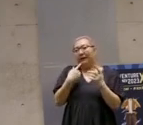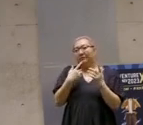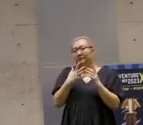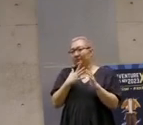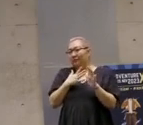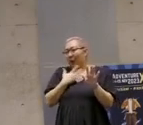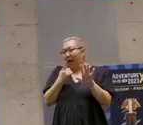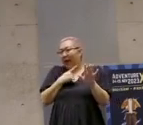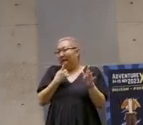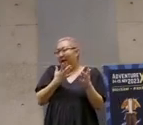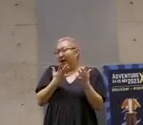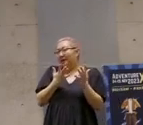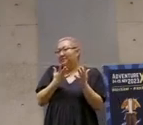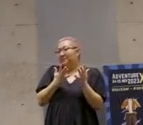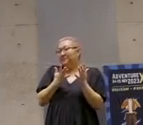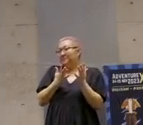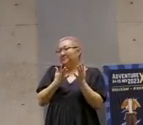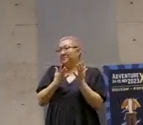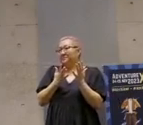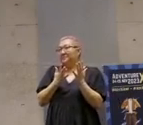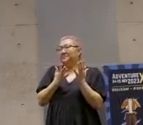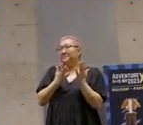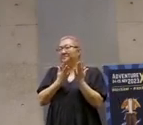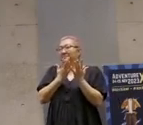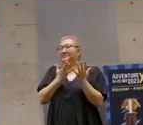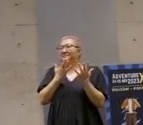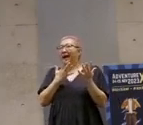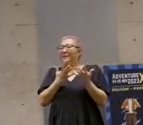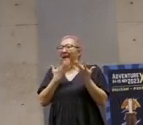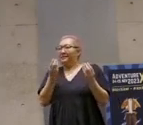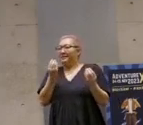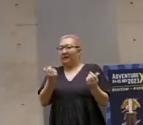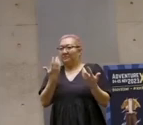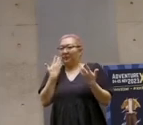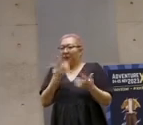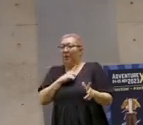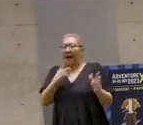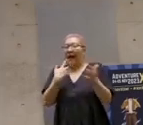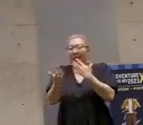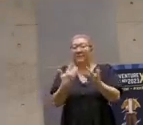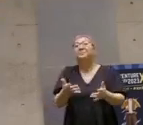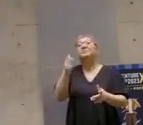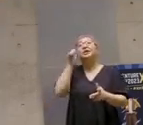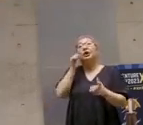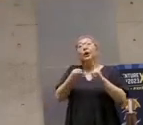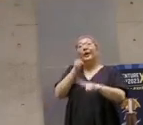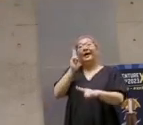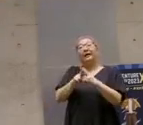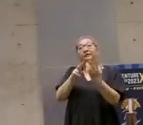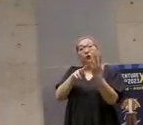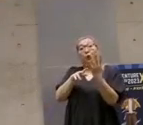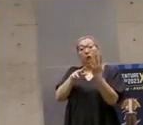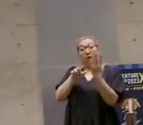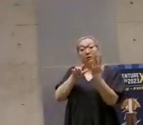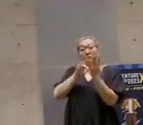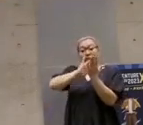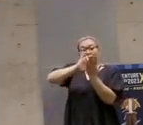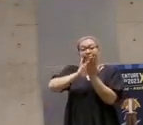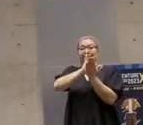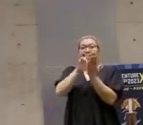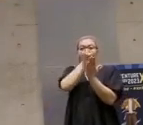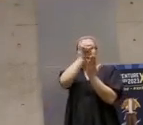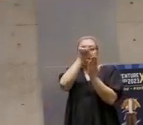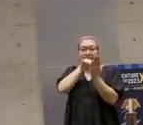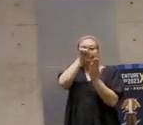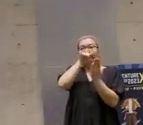came up. Click me. And it wasn't patronizing, and it allowed me to move forward. And so I wanted to experiment about whether we could do the same thing